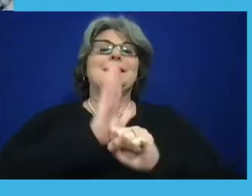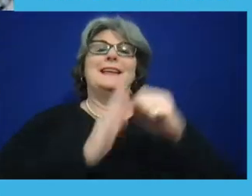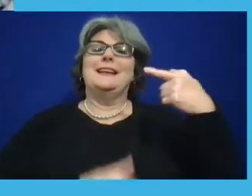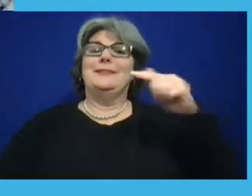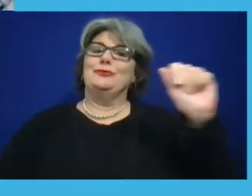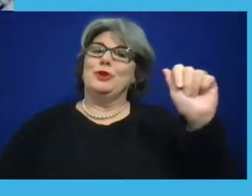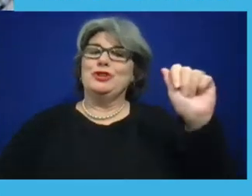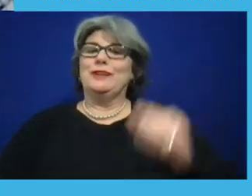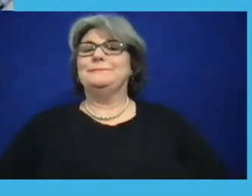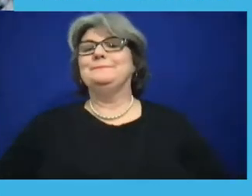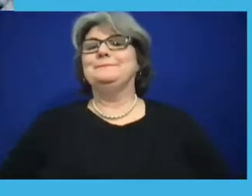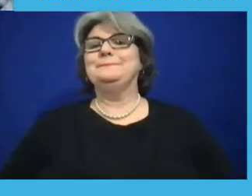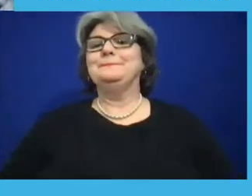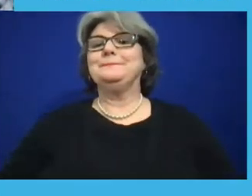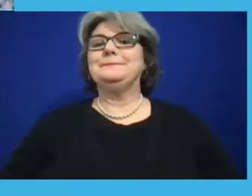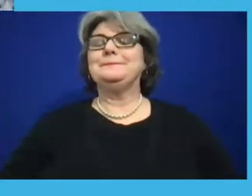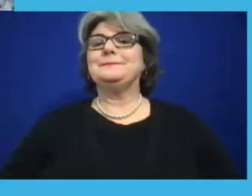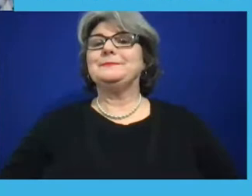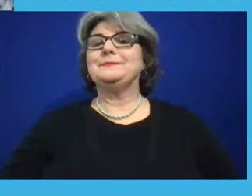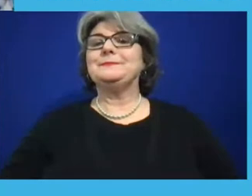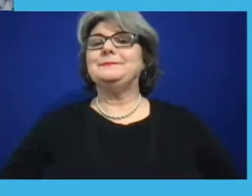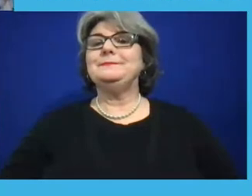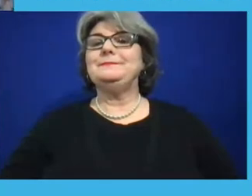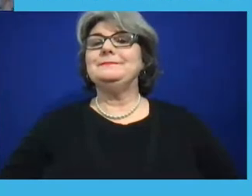state of Georgia.